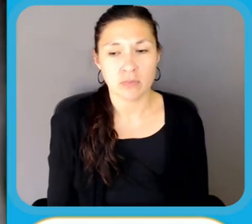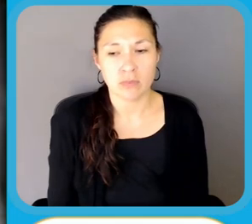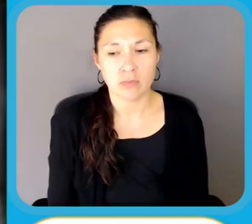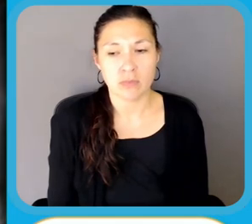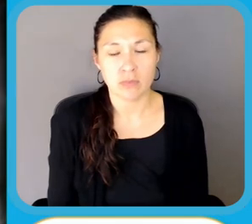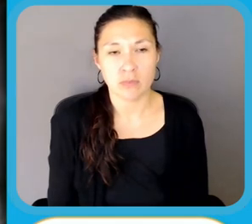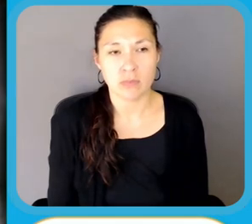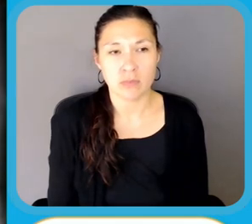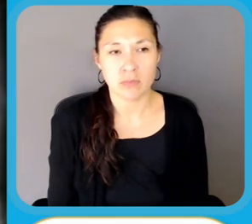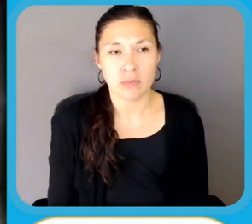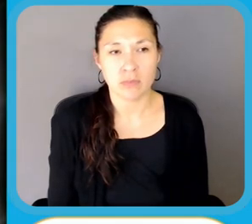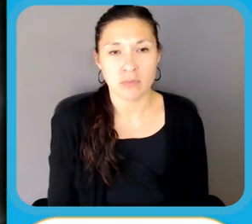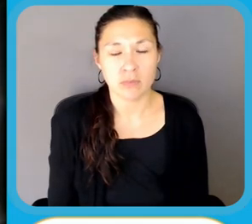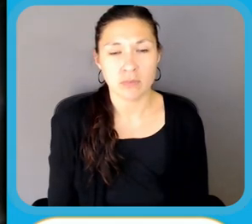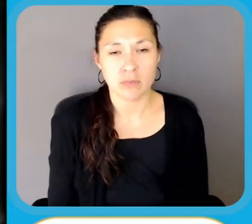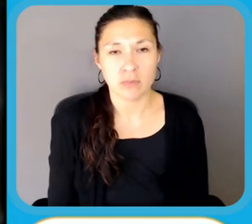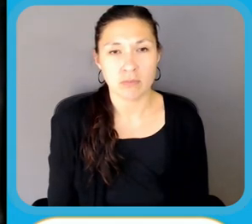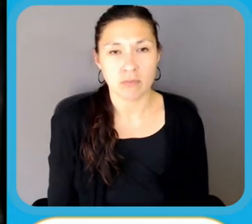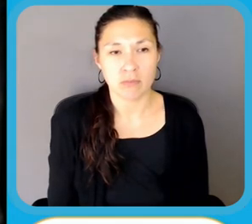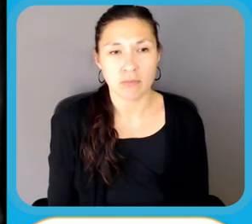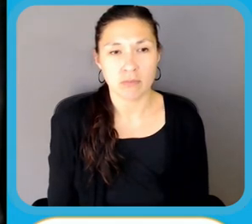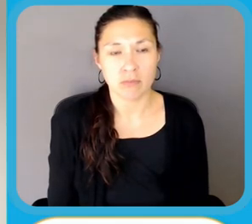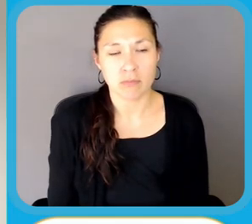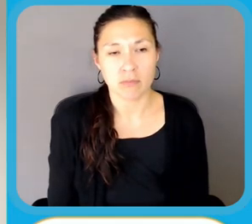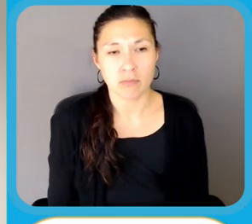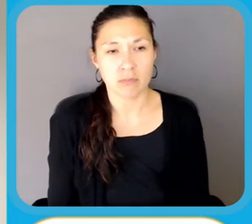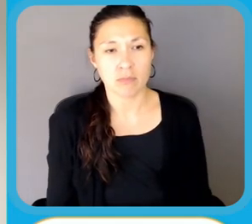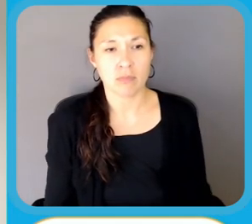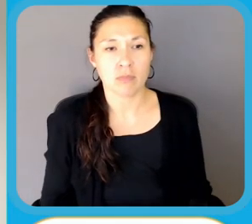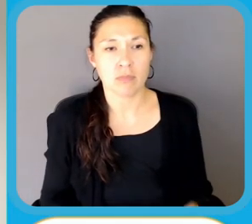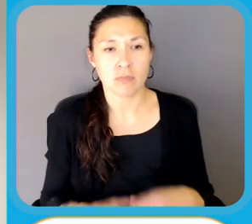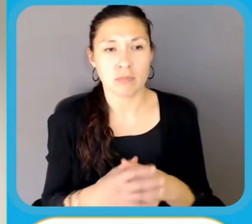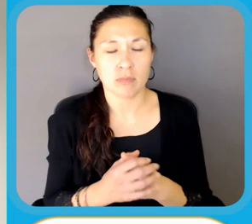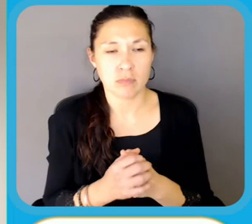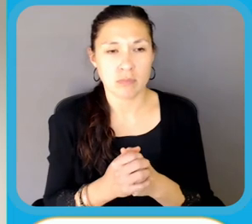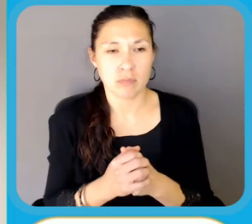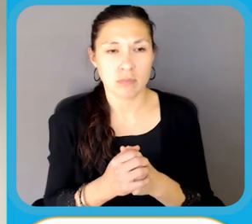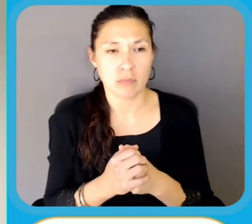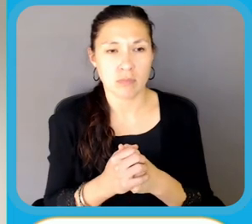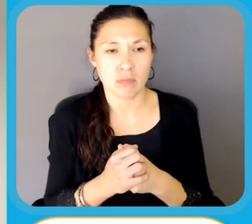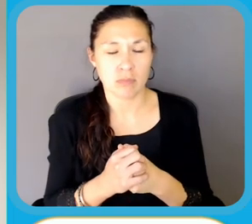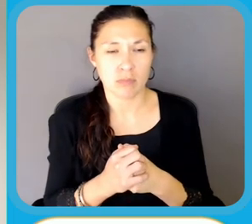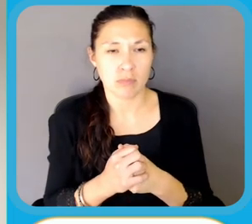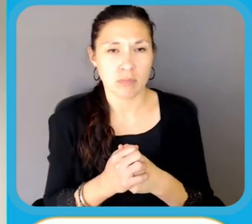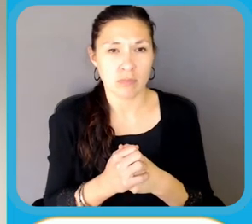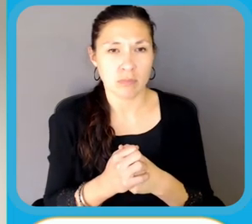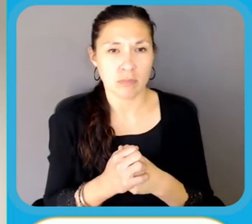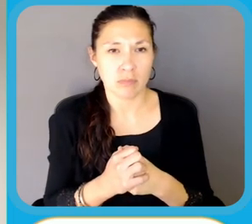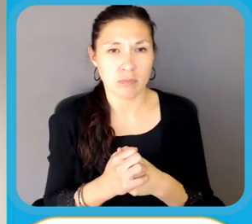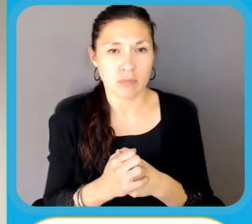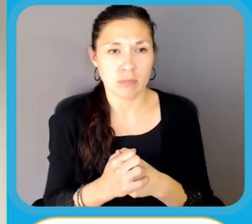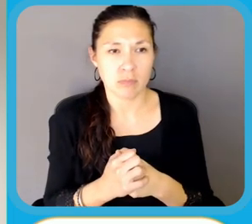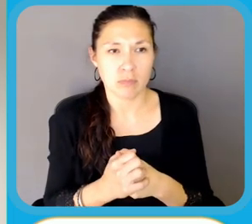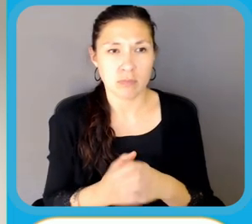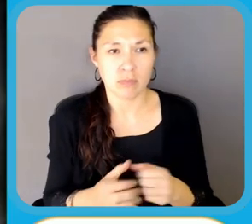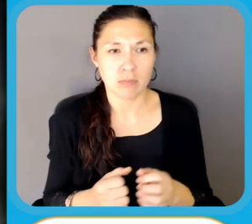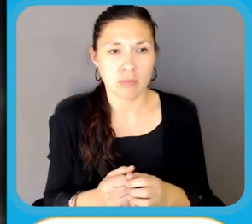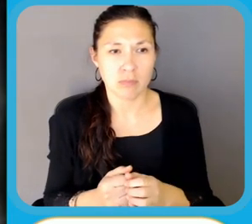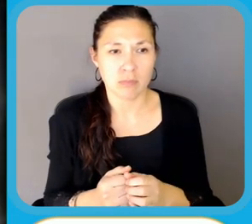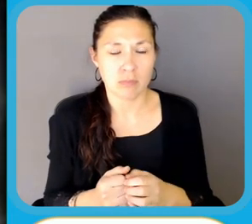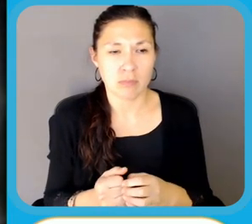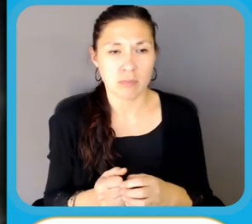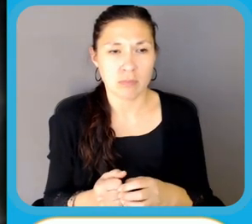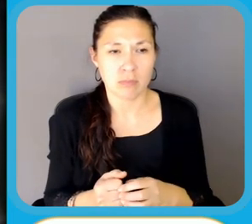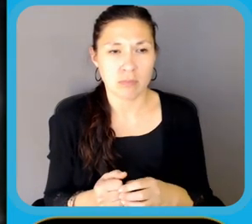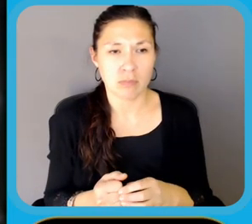Pues la pandemia nos vino a cambiar la vida totalmente a todo el mundo porque esto es mundial. Perdimos trabajo, tuvimos